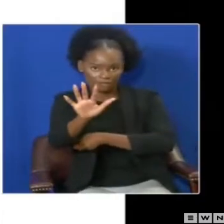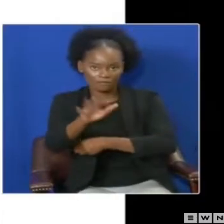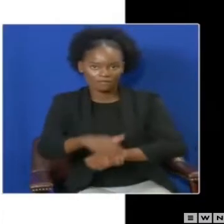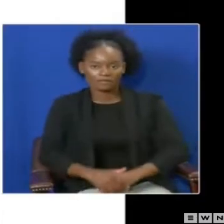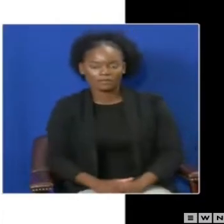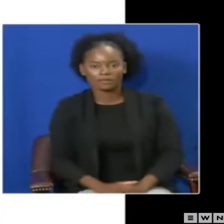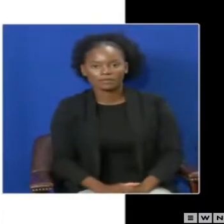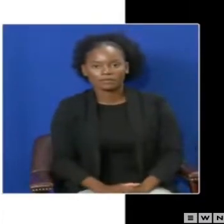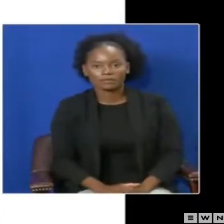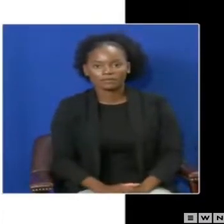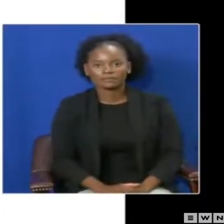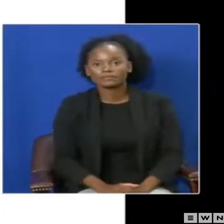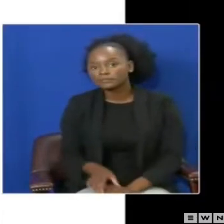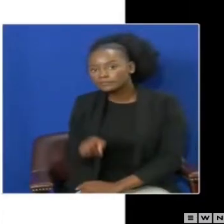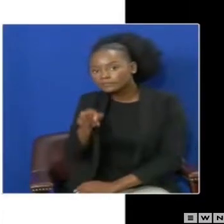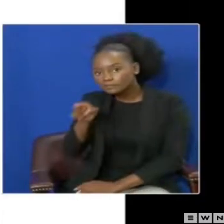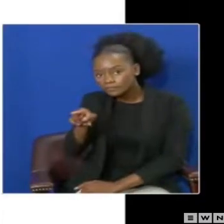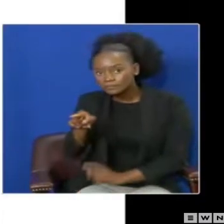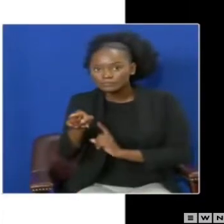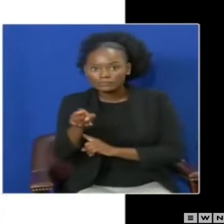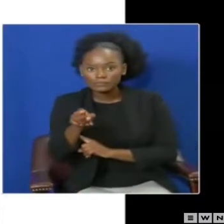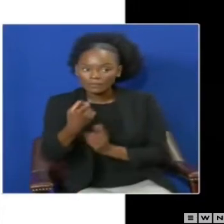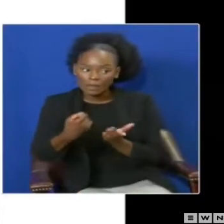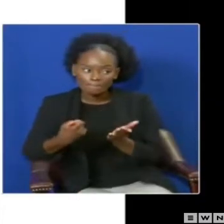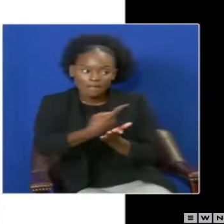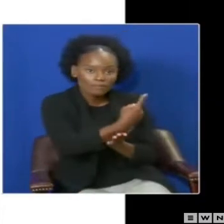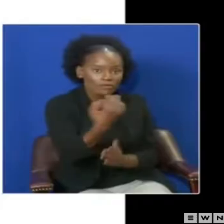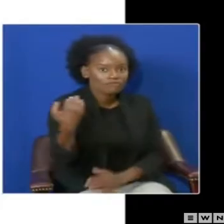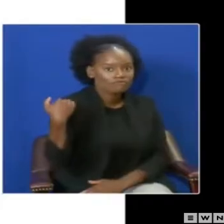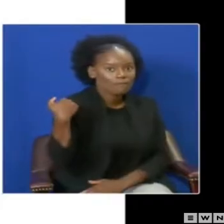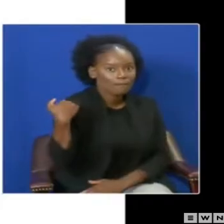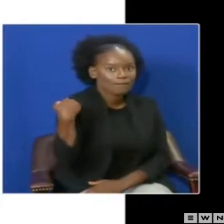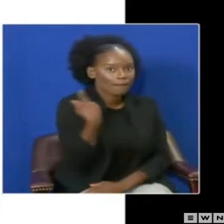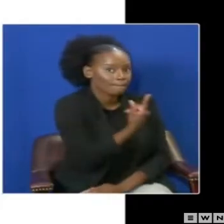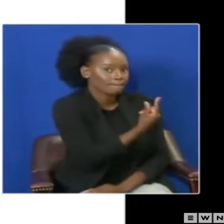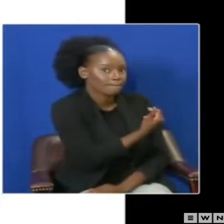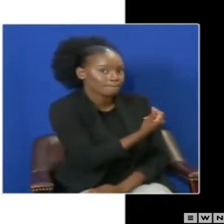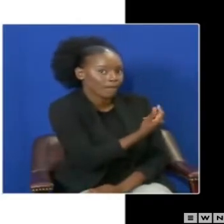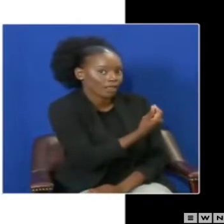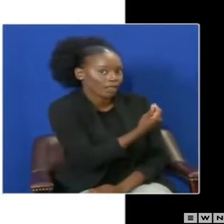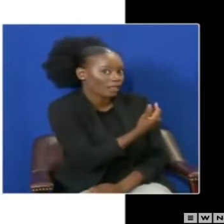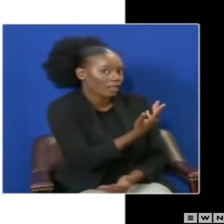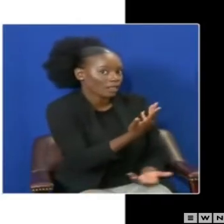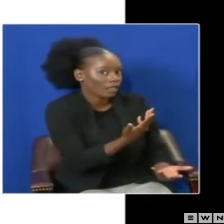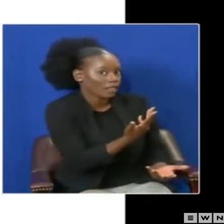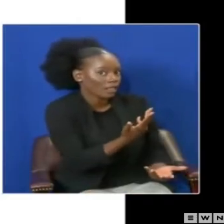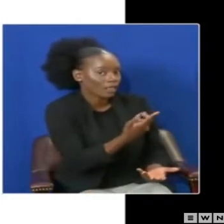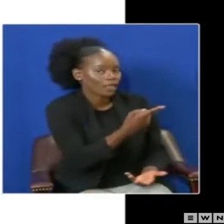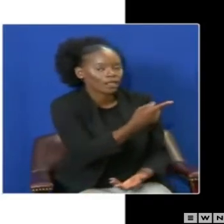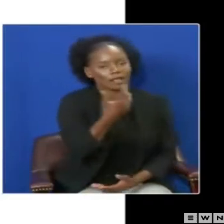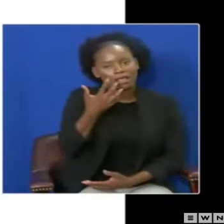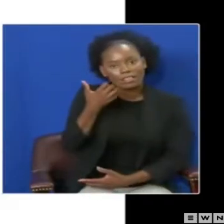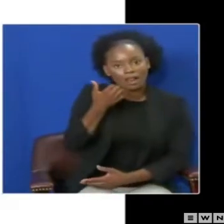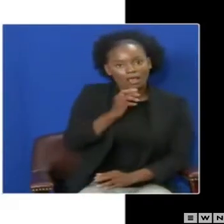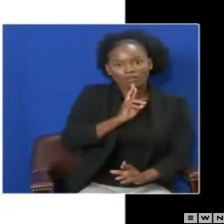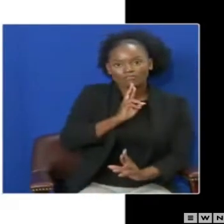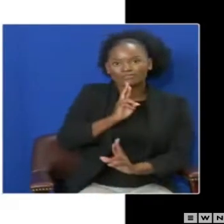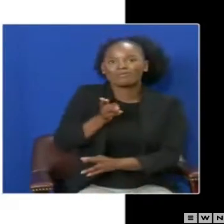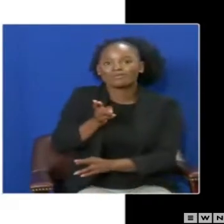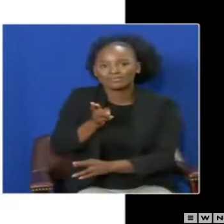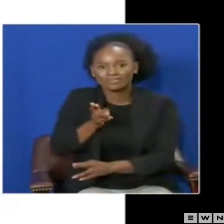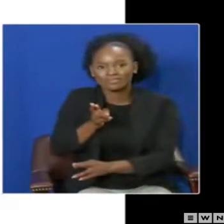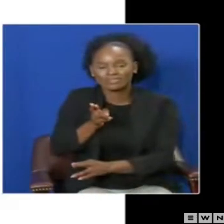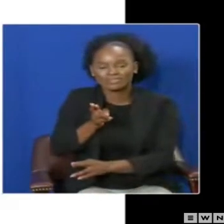Mr. Rafadi sends a reminder for money, and in response, Mr. Matlala indicated that he is down now, but